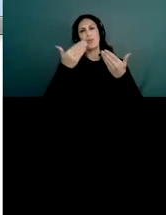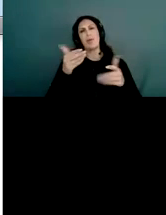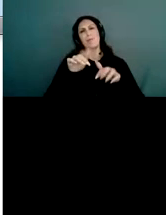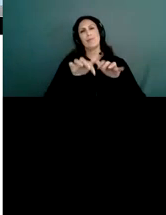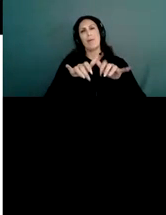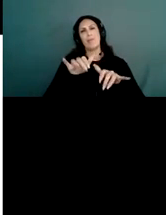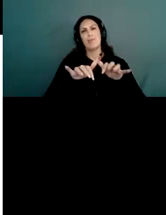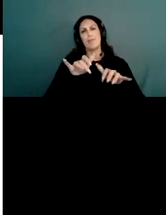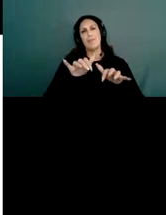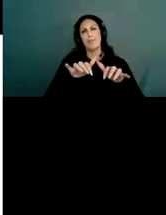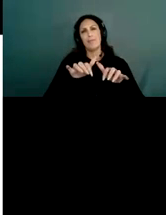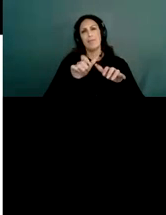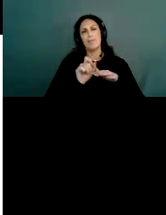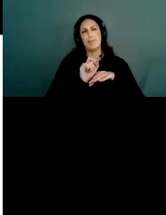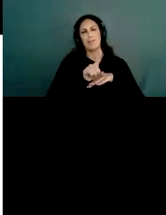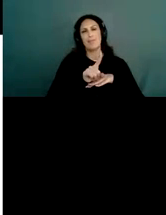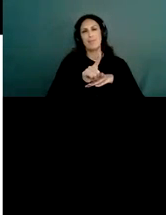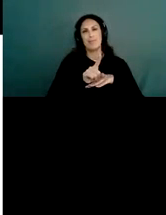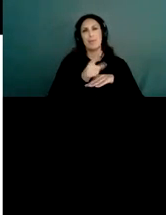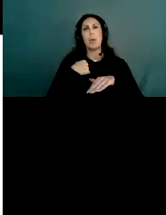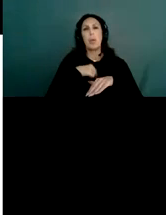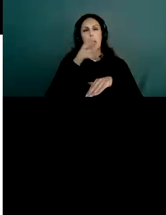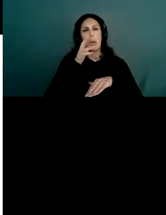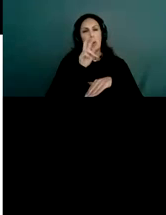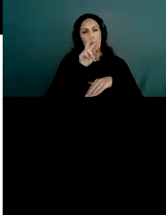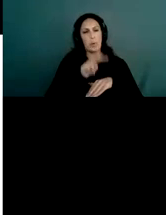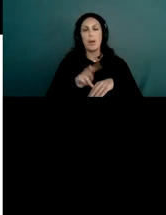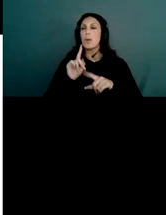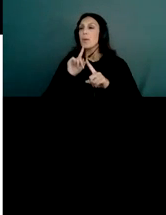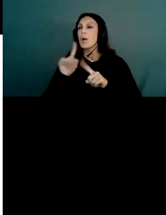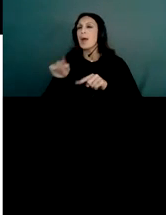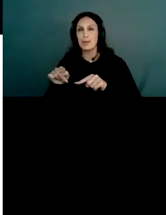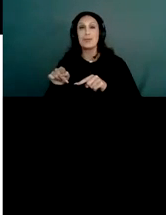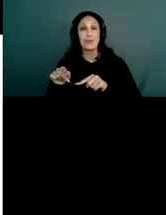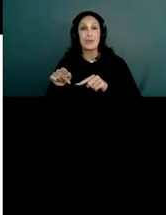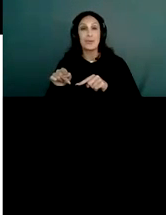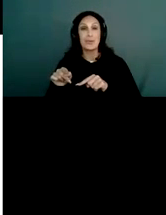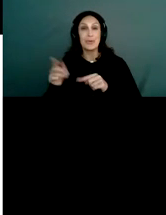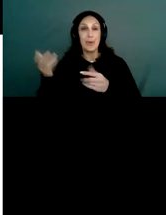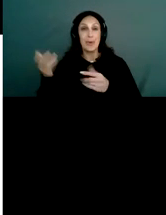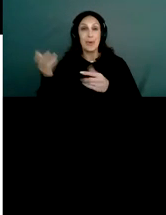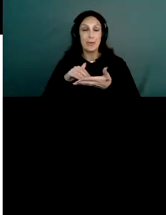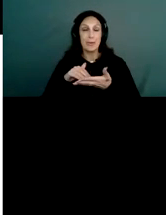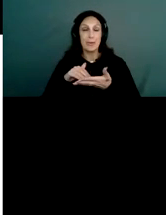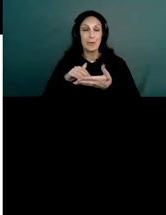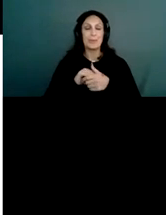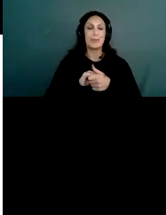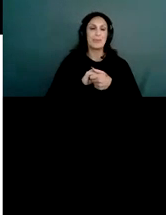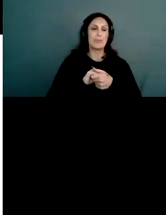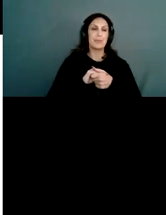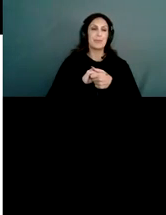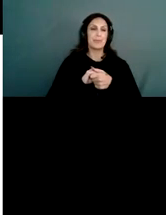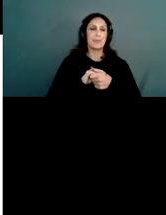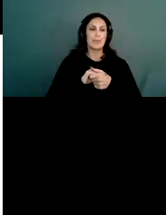screen, and we will be happy to answer those again at the end of the presentation. Remember, if there's something that you would